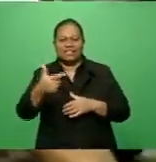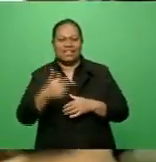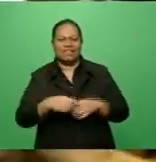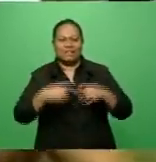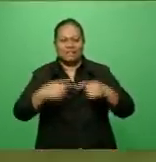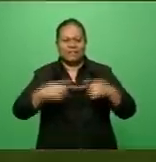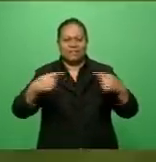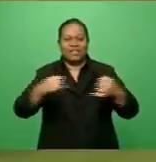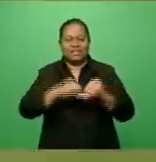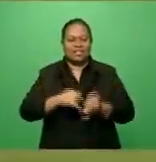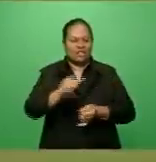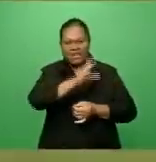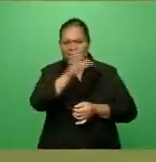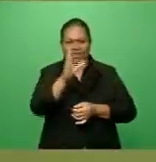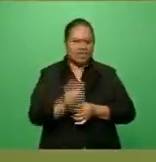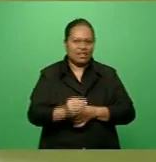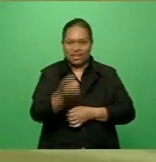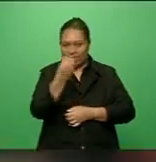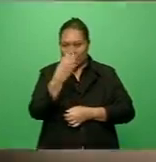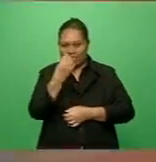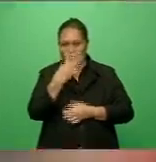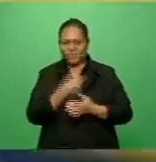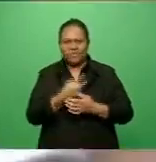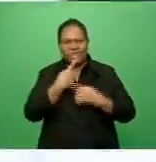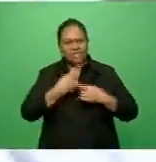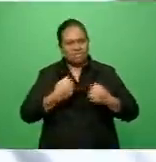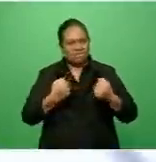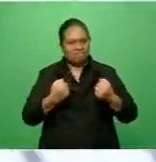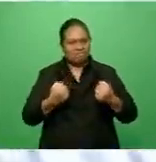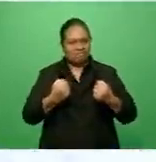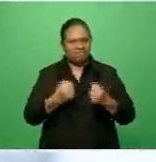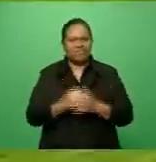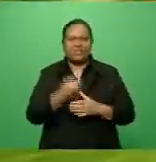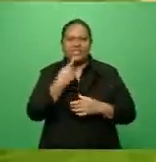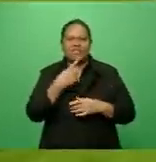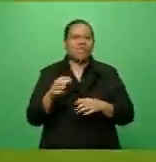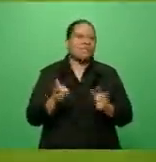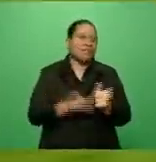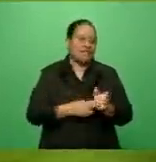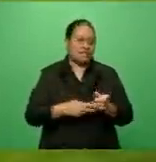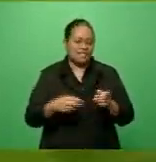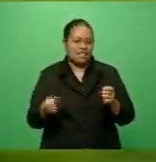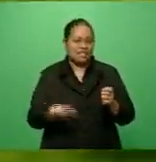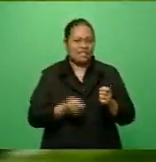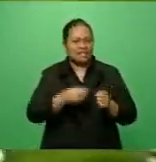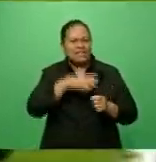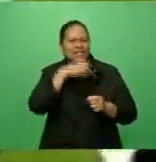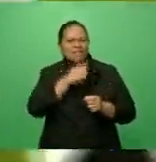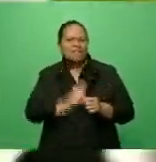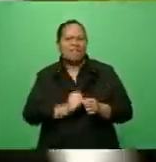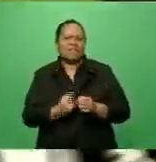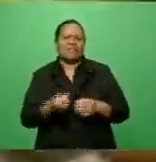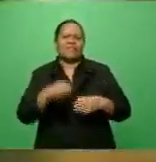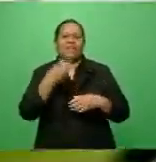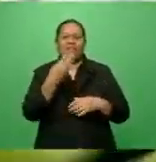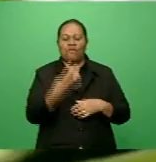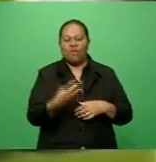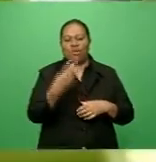Africa in Hong Kong. Known for his bone-crunching tackles, the Serea man from Naitasiri was Flying Fijian number